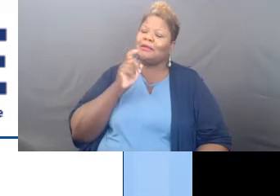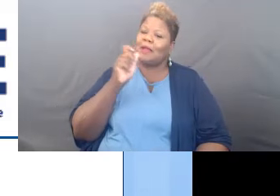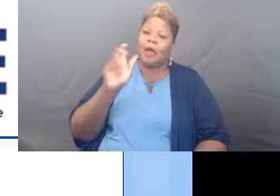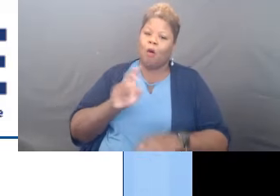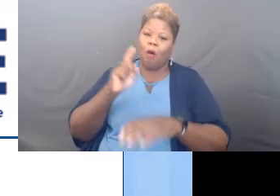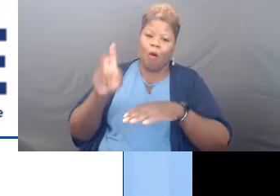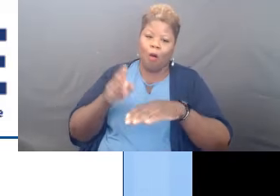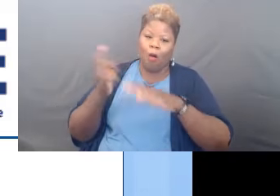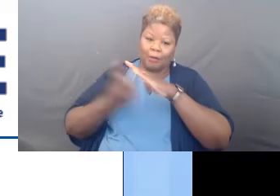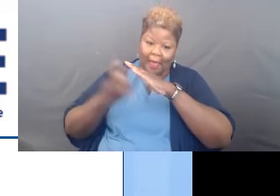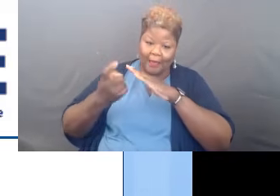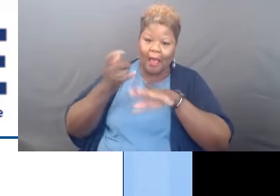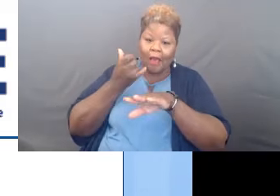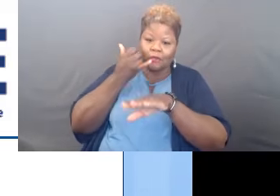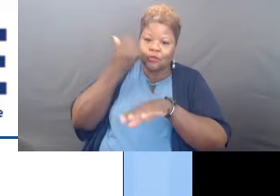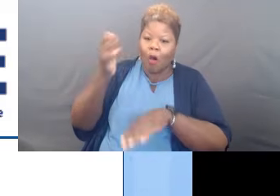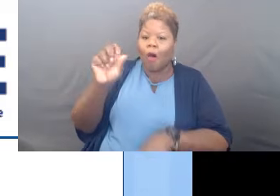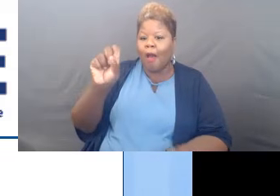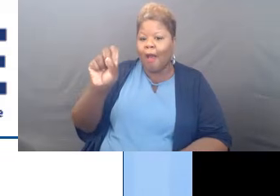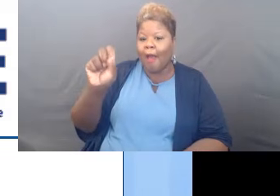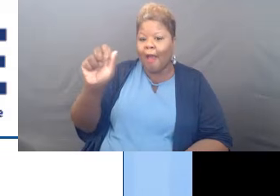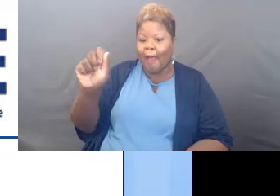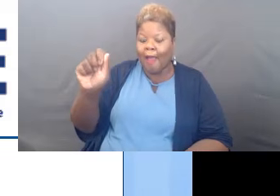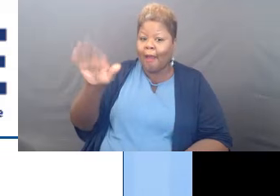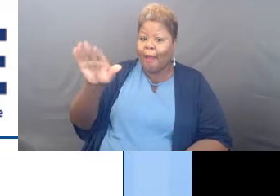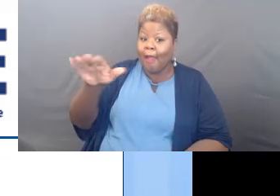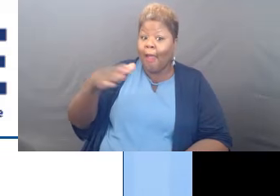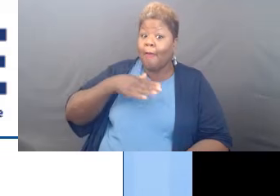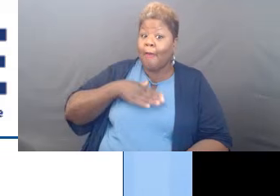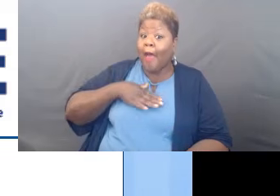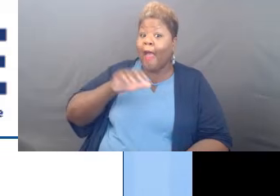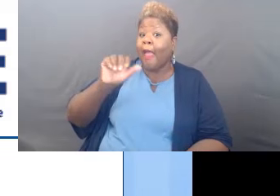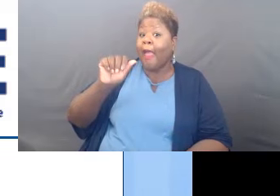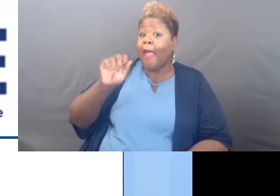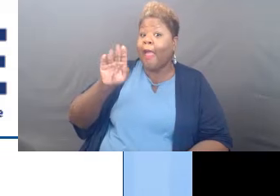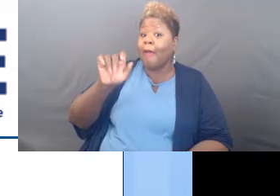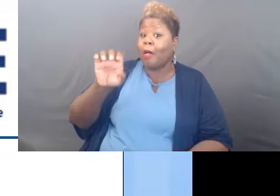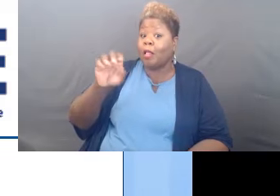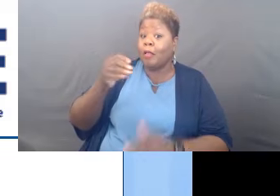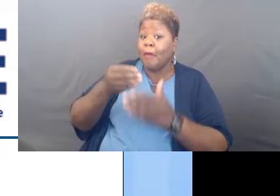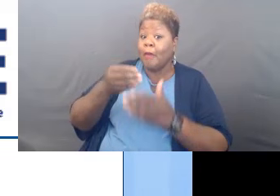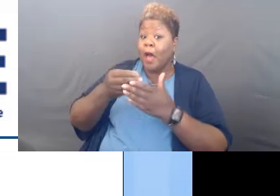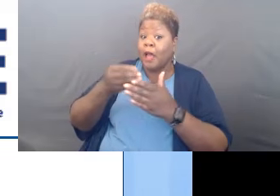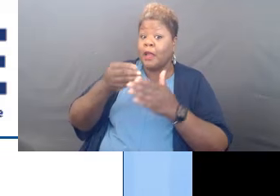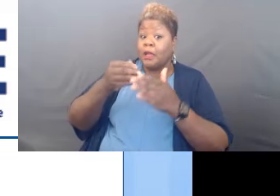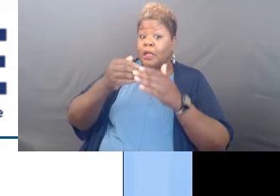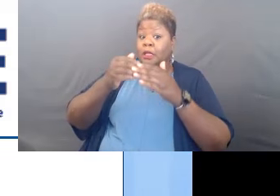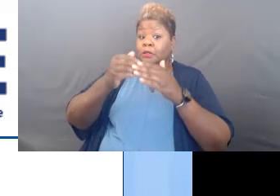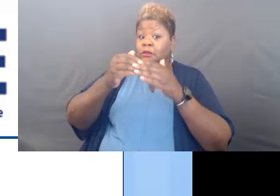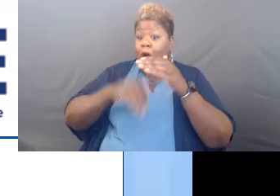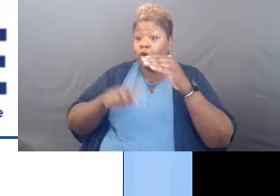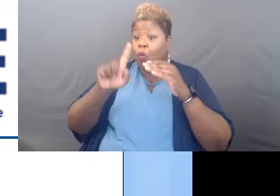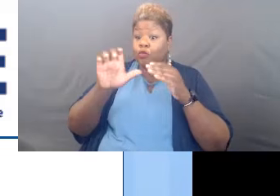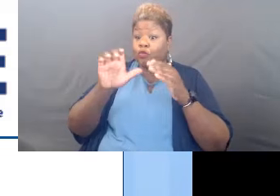have to call SSA. Hey, my SSI, my ABLE account is back under 100,000. Can I start receiving my